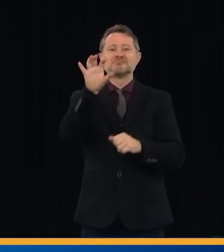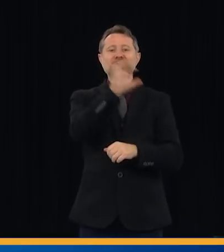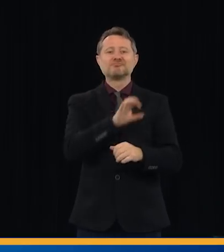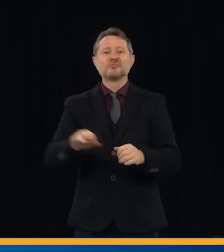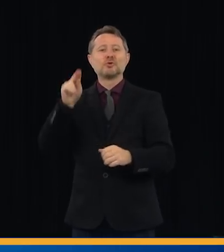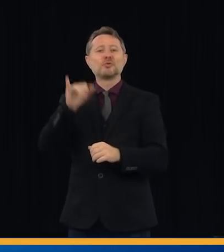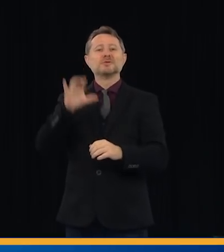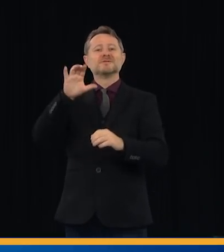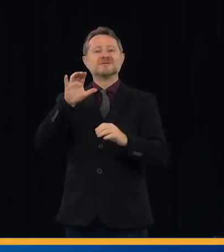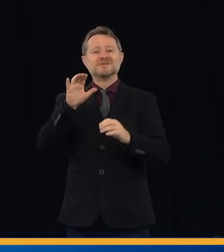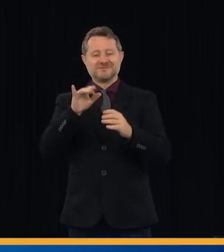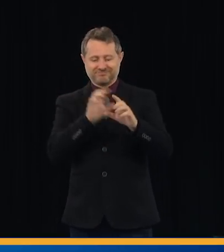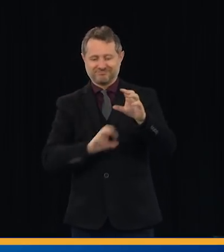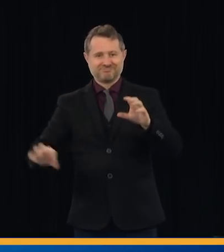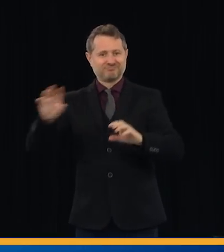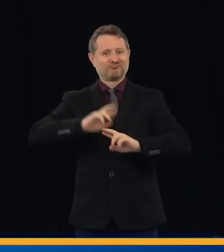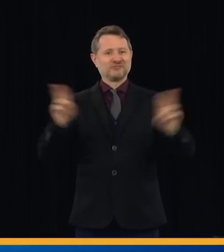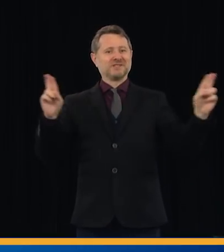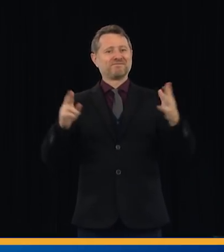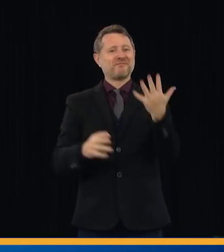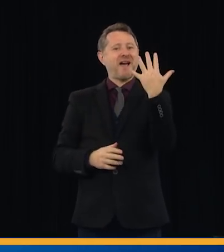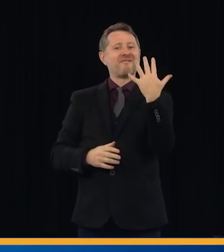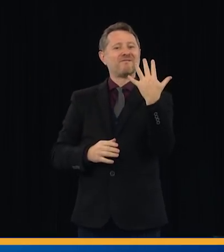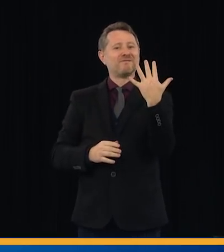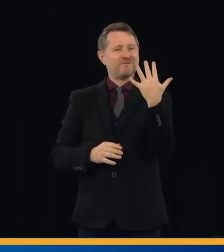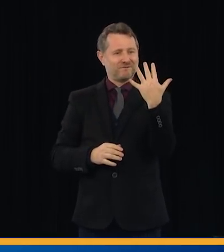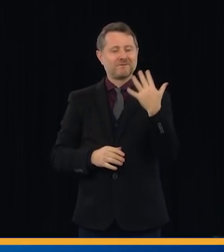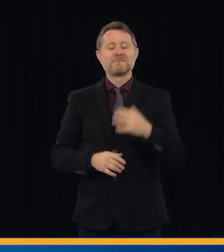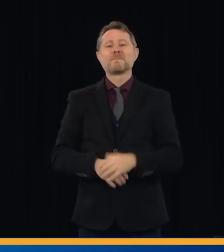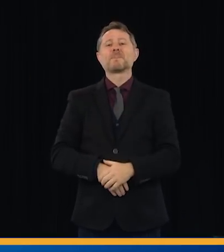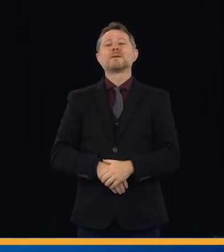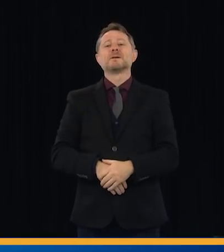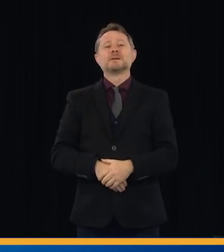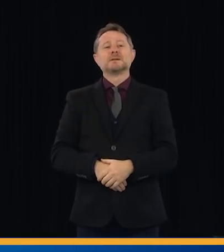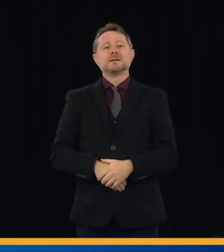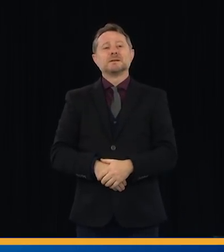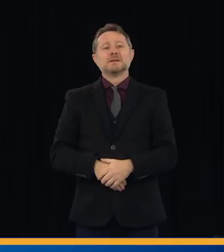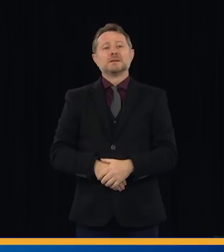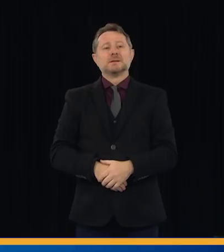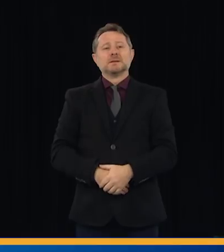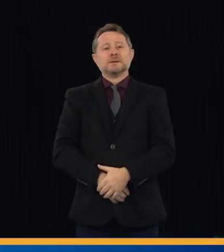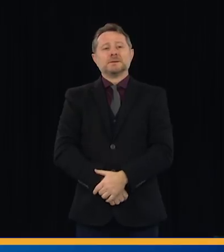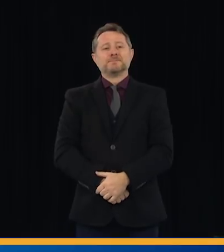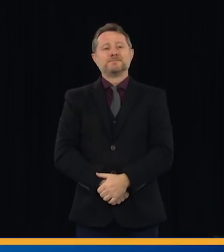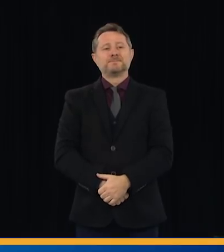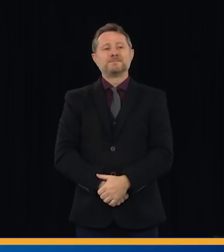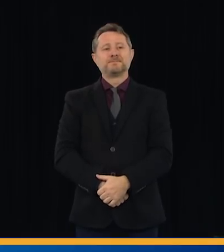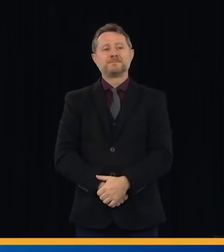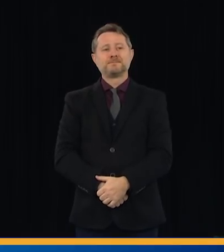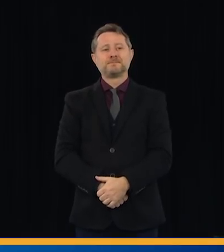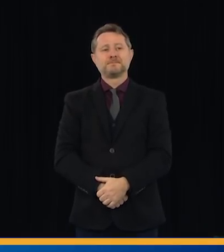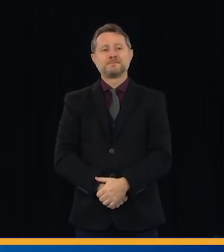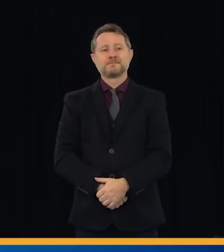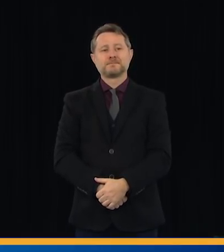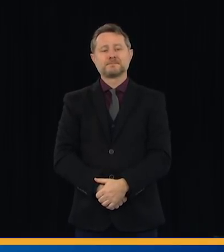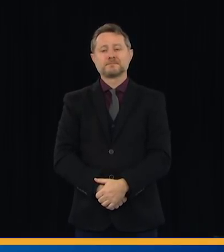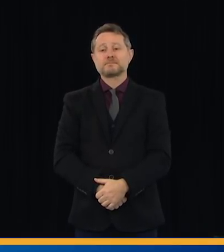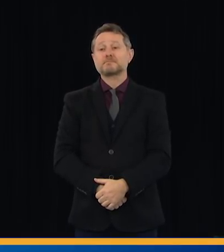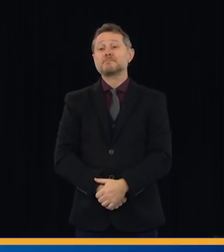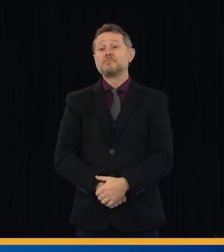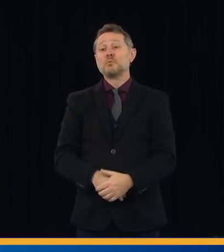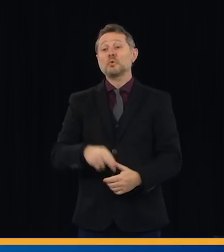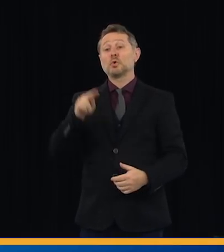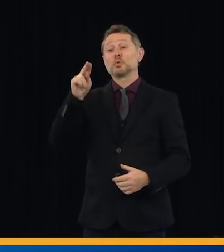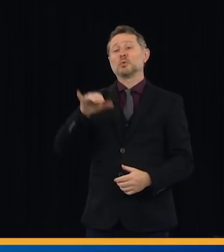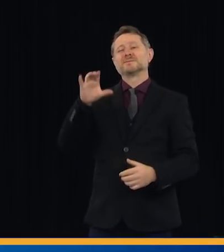getting. I'm a New York City outer borough person. You don't know that classification unless you're